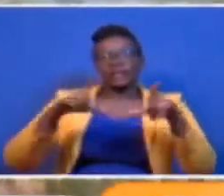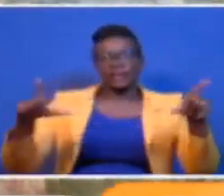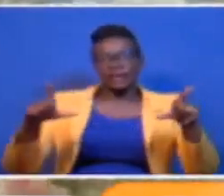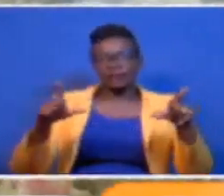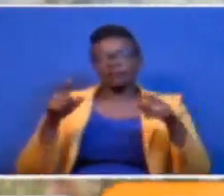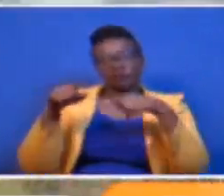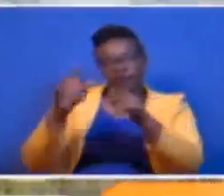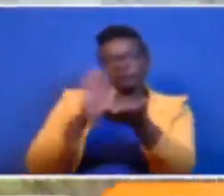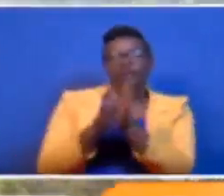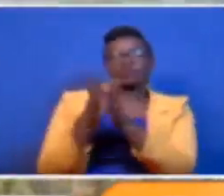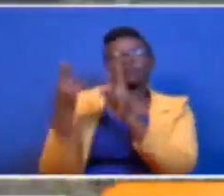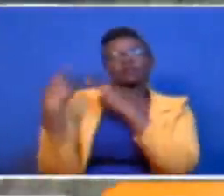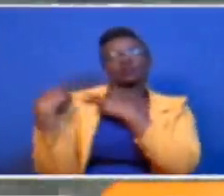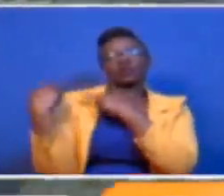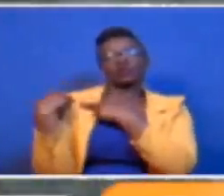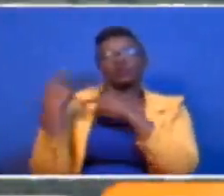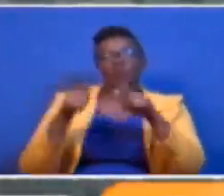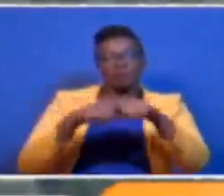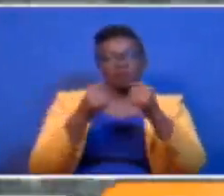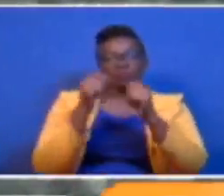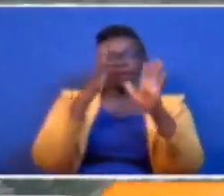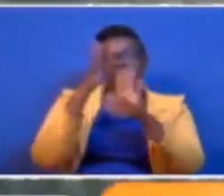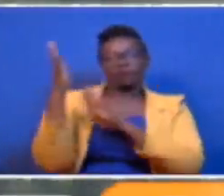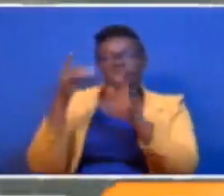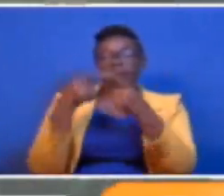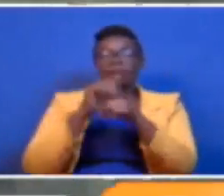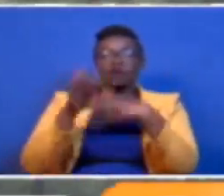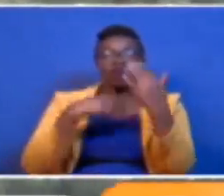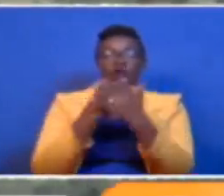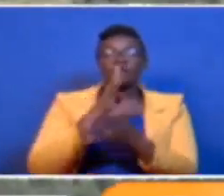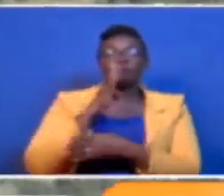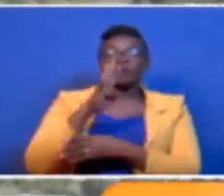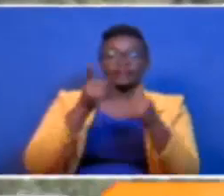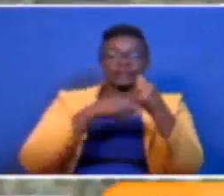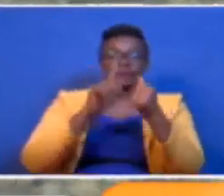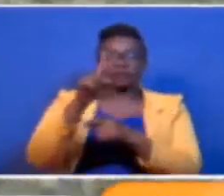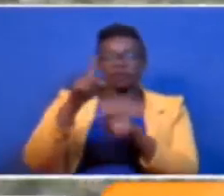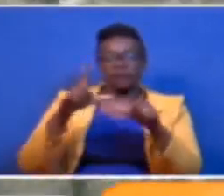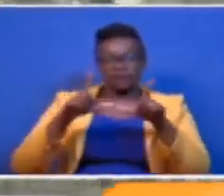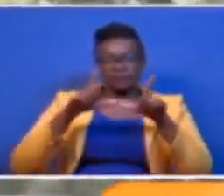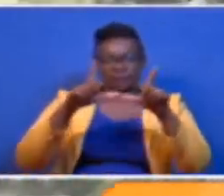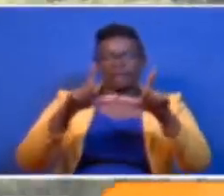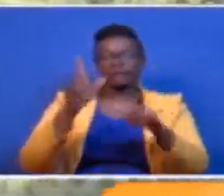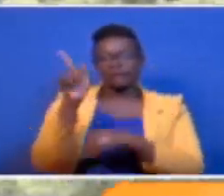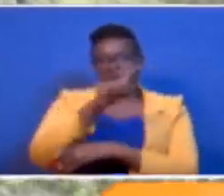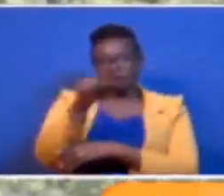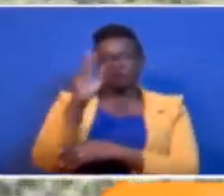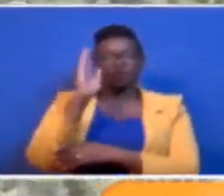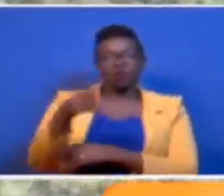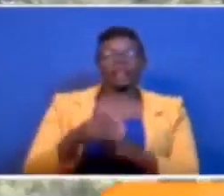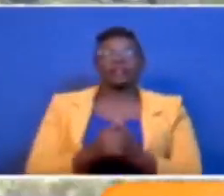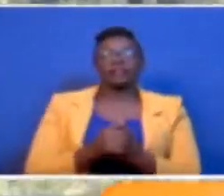forest destruction so far endured, while all the 461 title deeds will be revoked. The decision